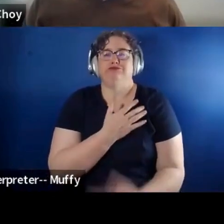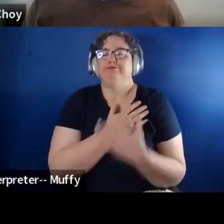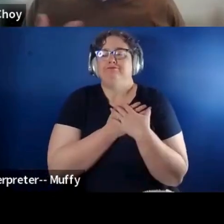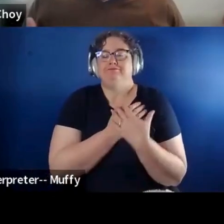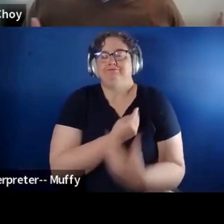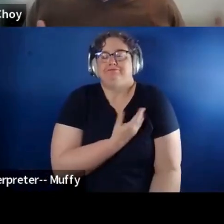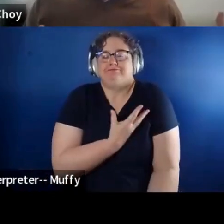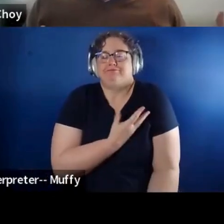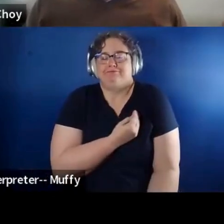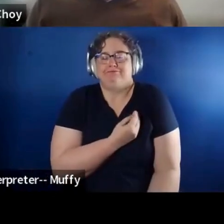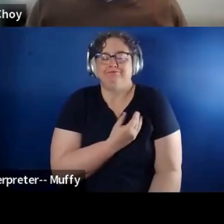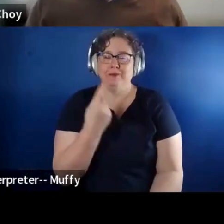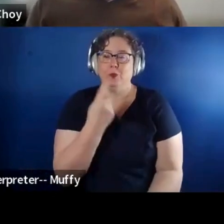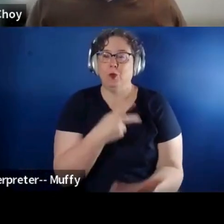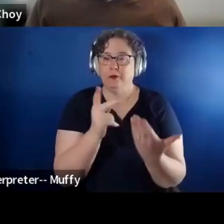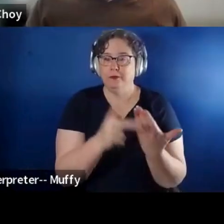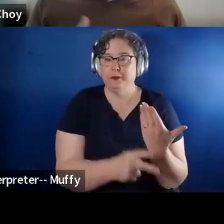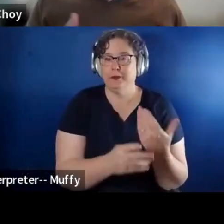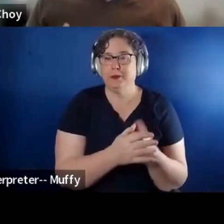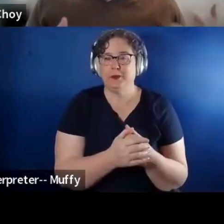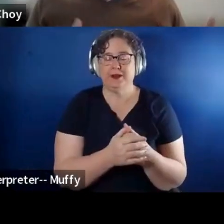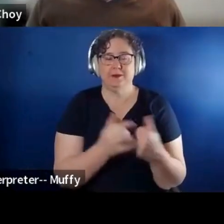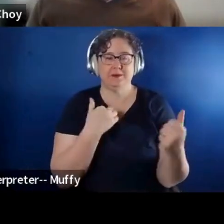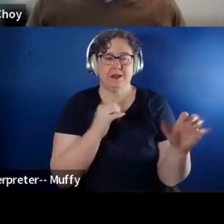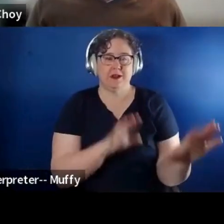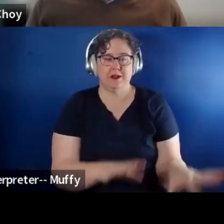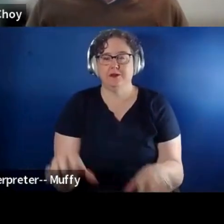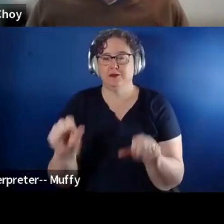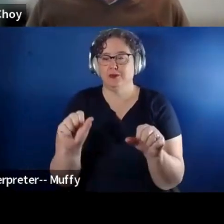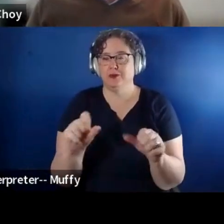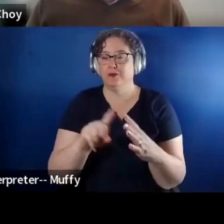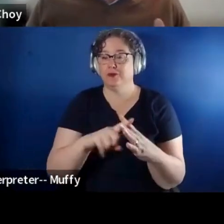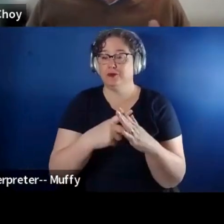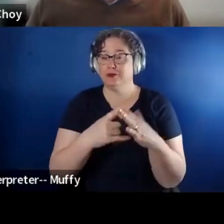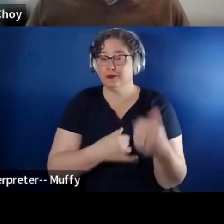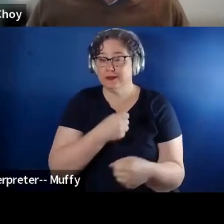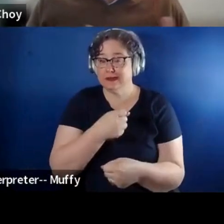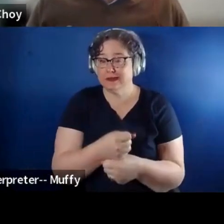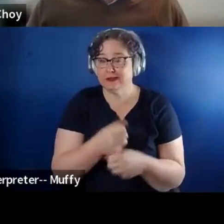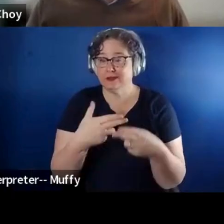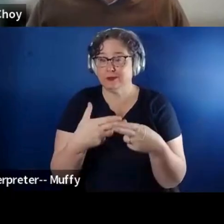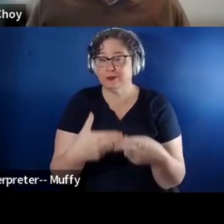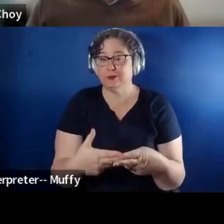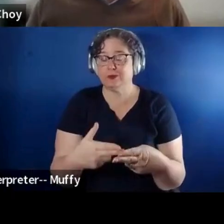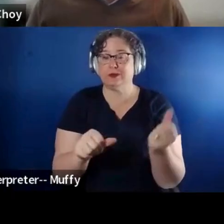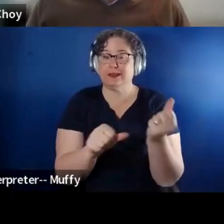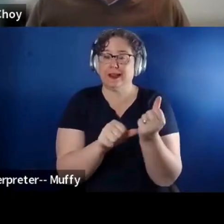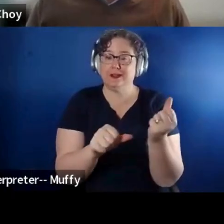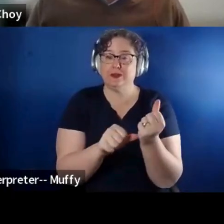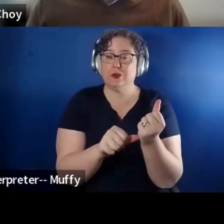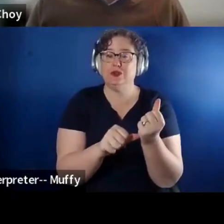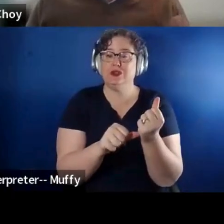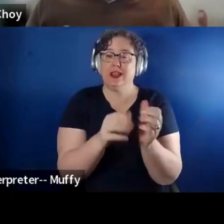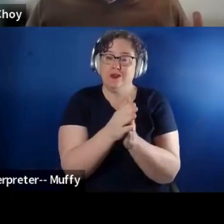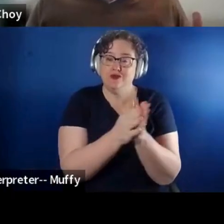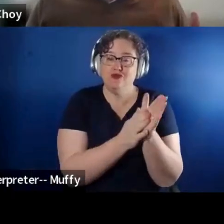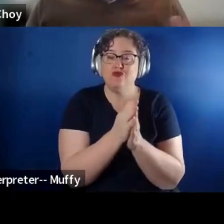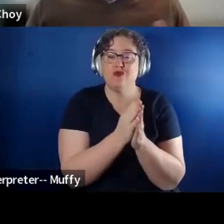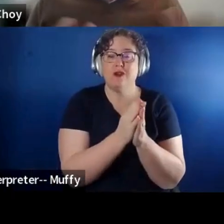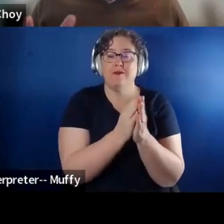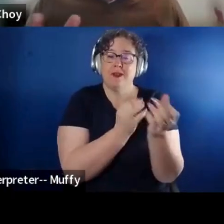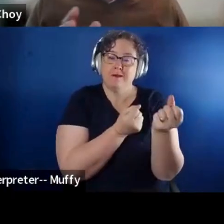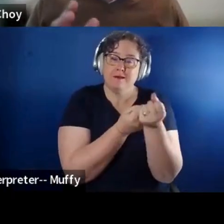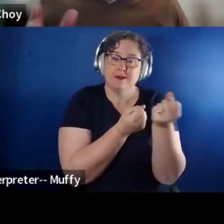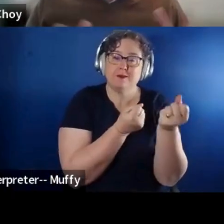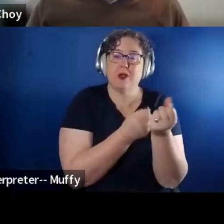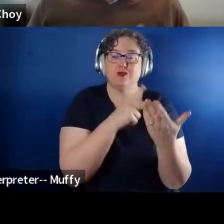the programs that I took over starting this year is what we call the Associate Driven Sponsorship Program. So